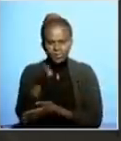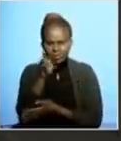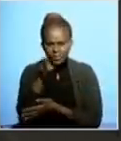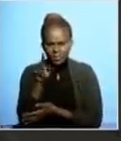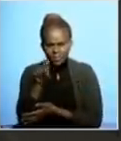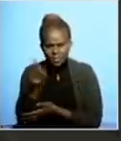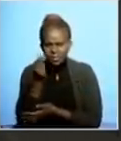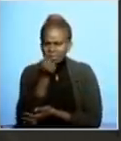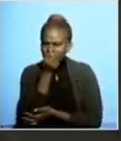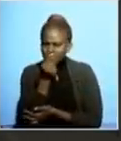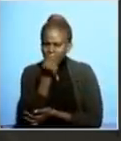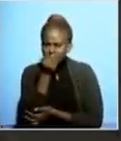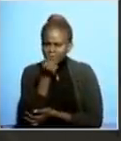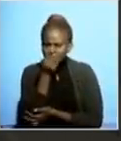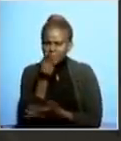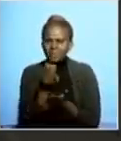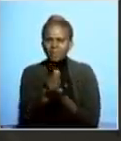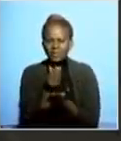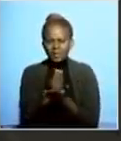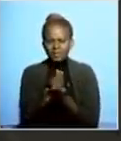pittance.